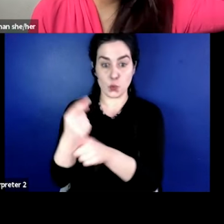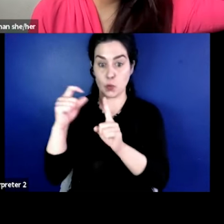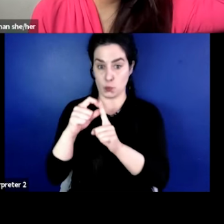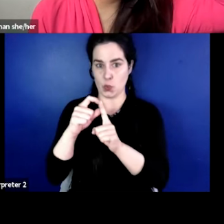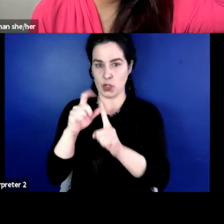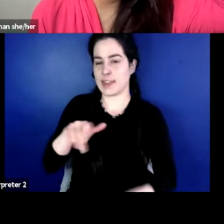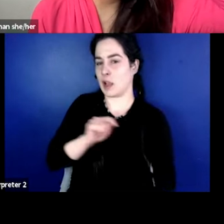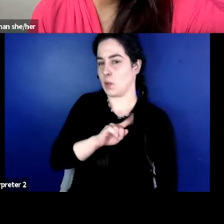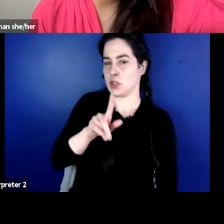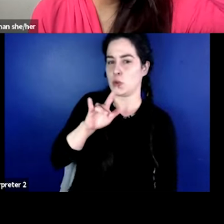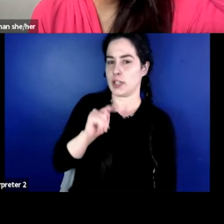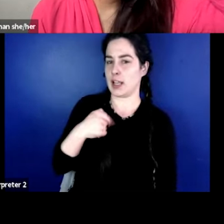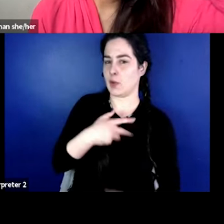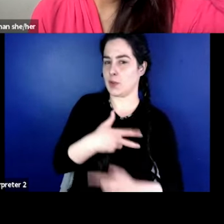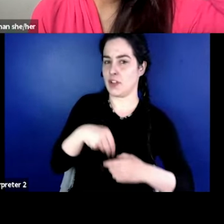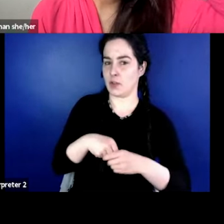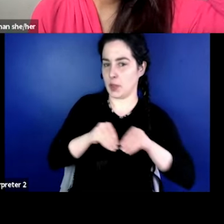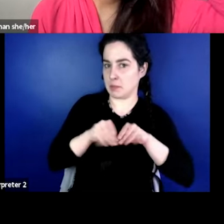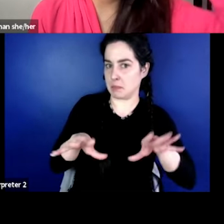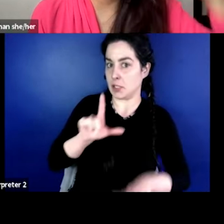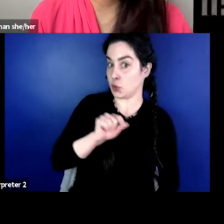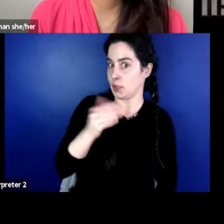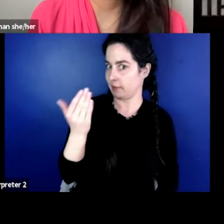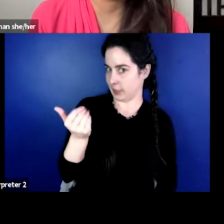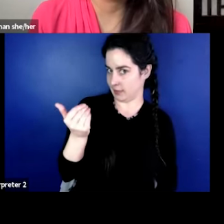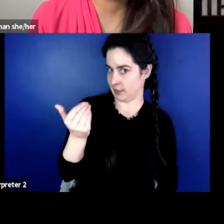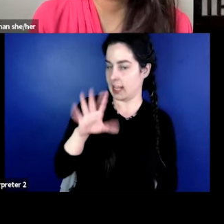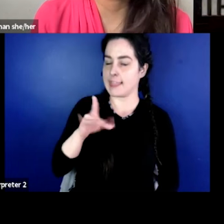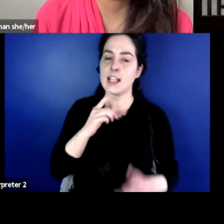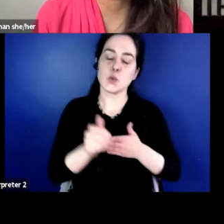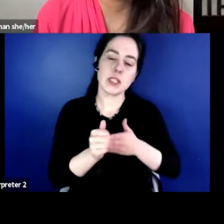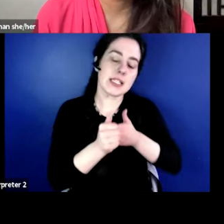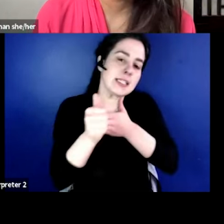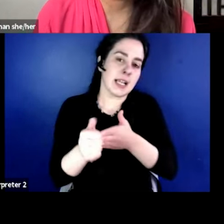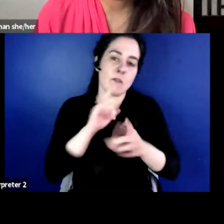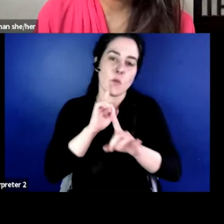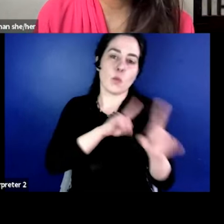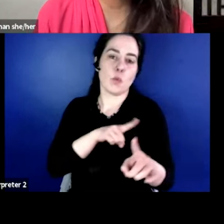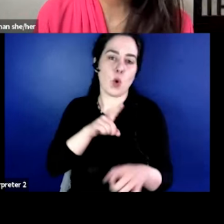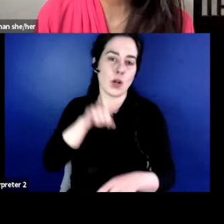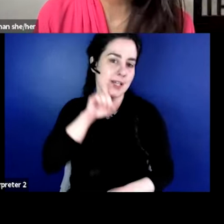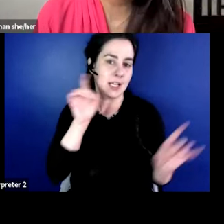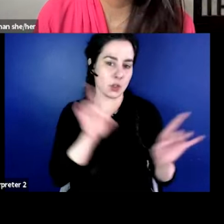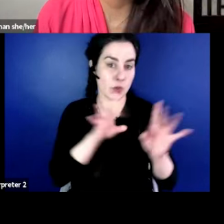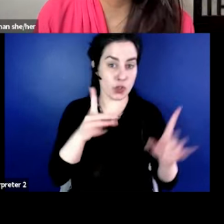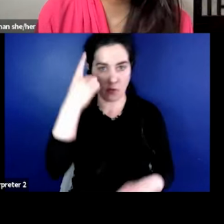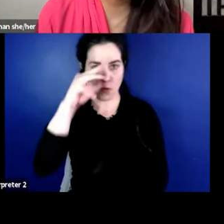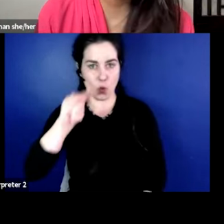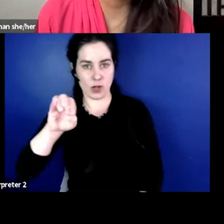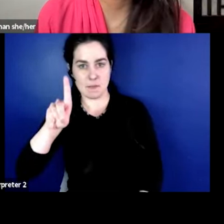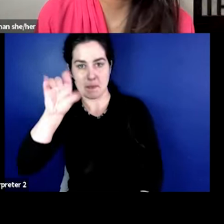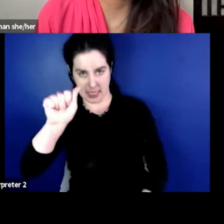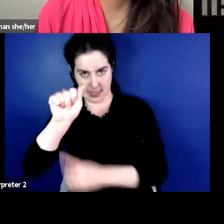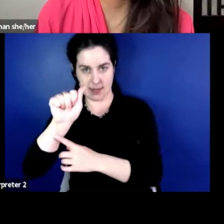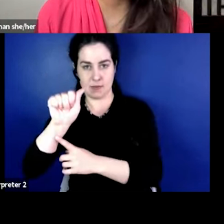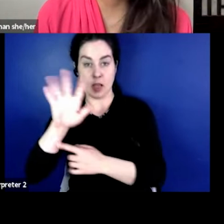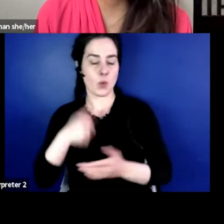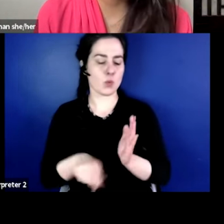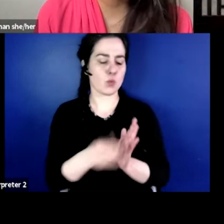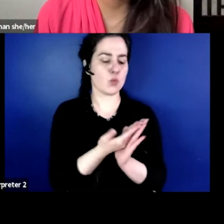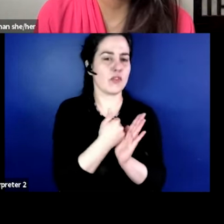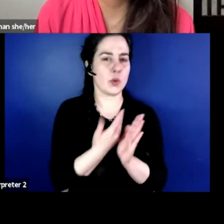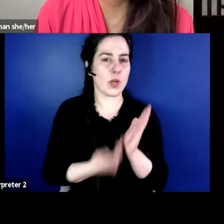of putting out in 2015. And it's a guide for reporting on sexual assault in the media. And we looked at it again, because one of the things